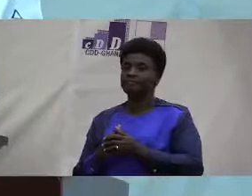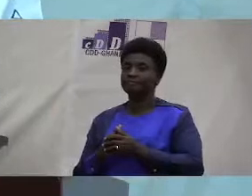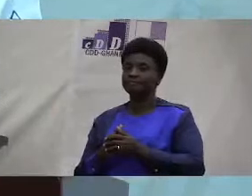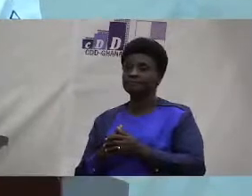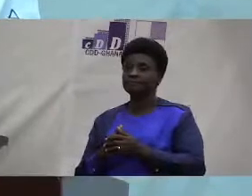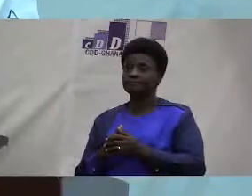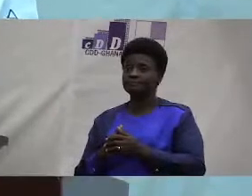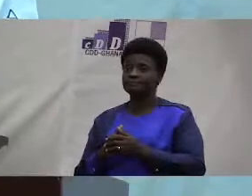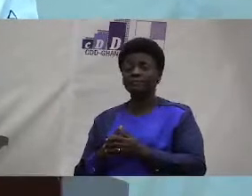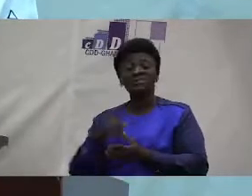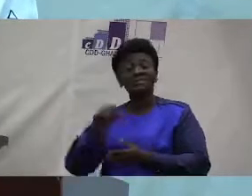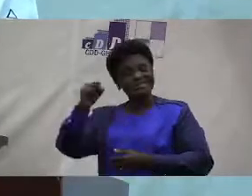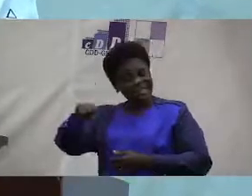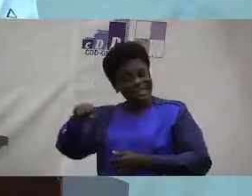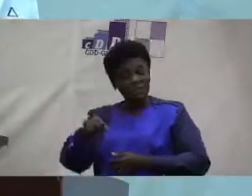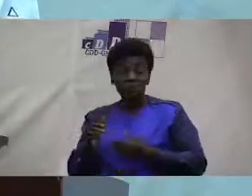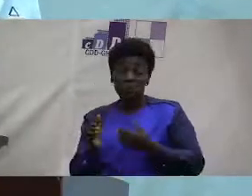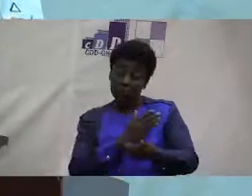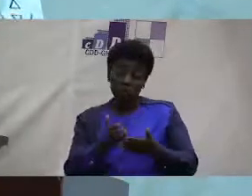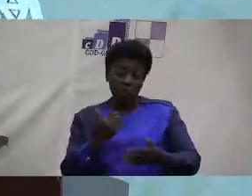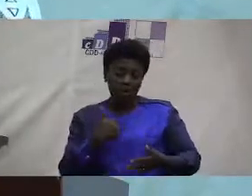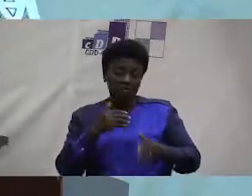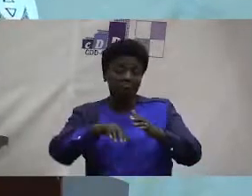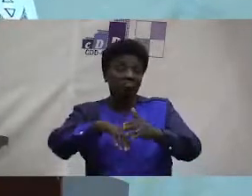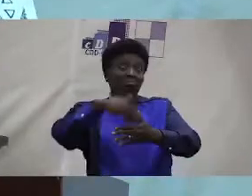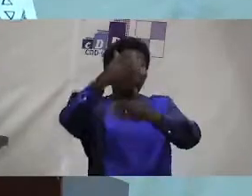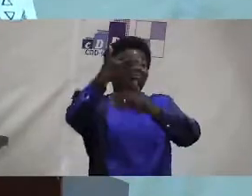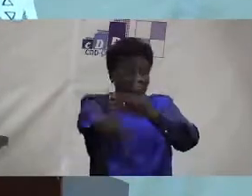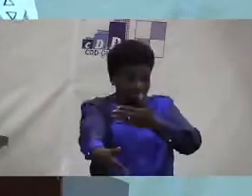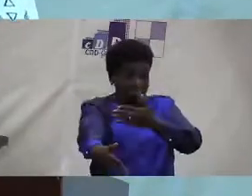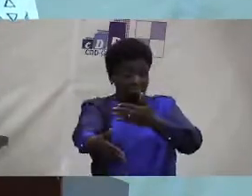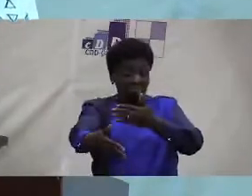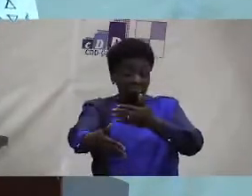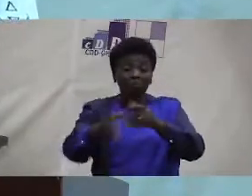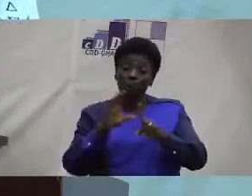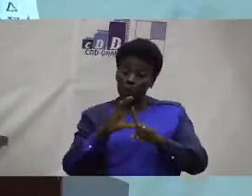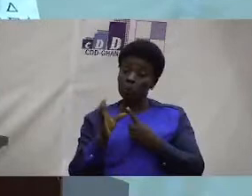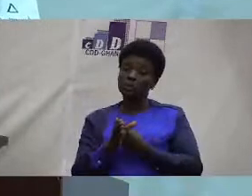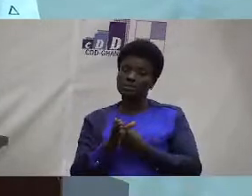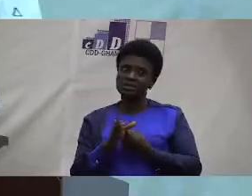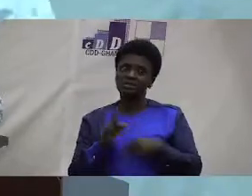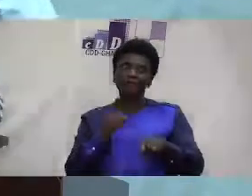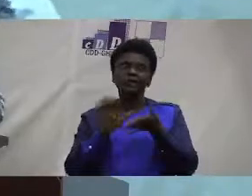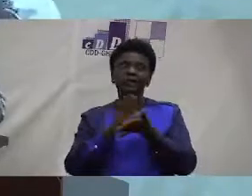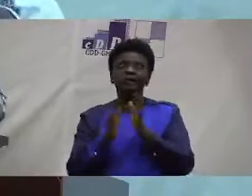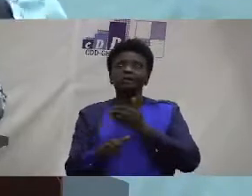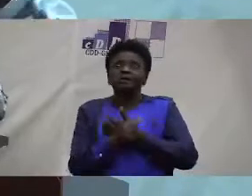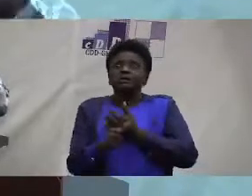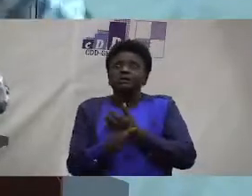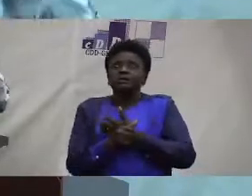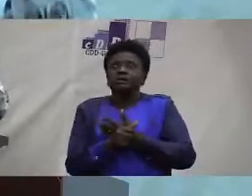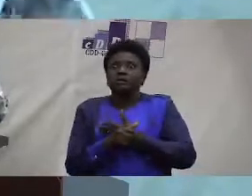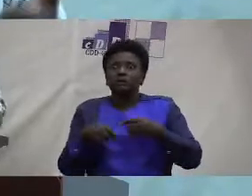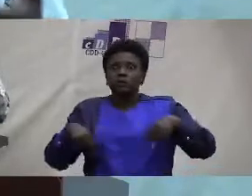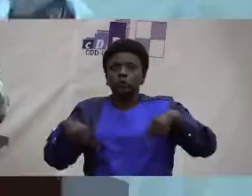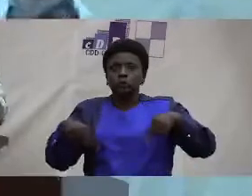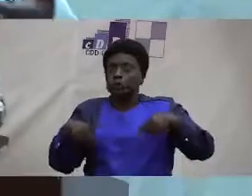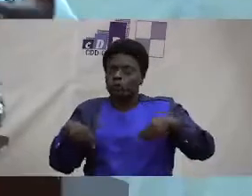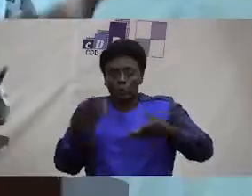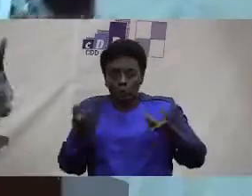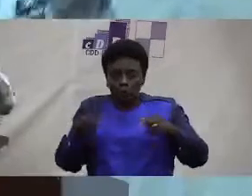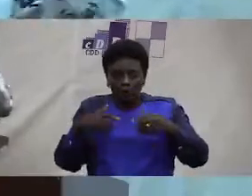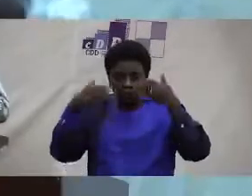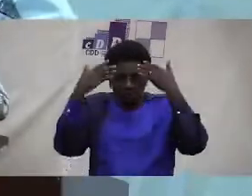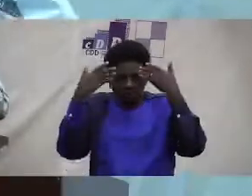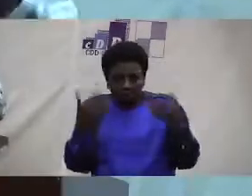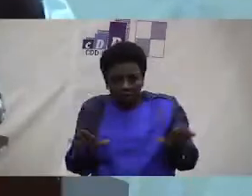There are those external factors, and those external factors become quite frightening when we have not even finished dealing